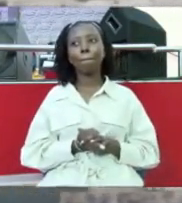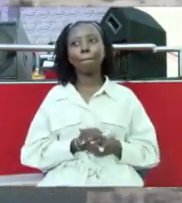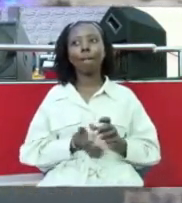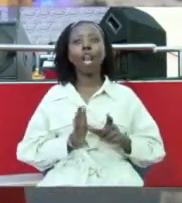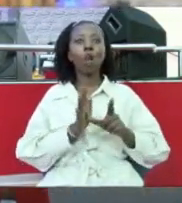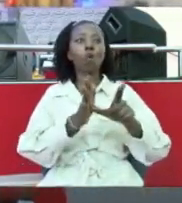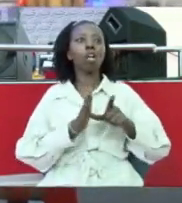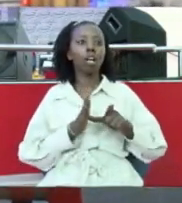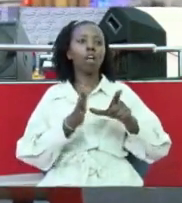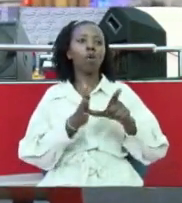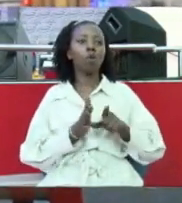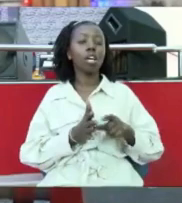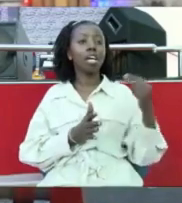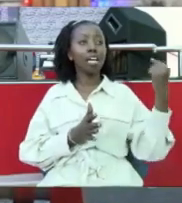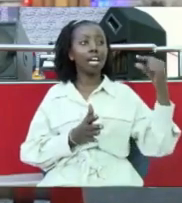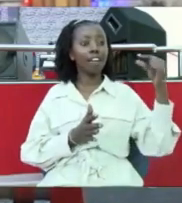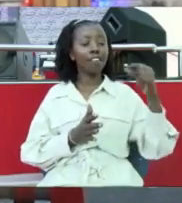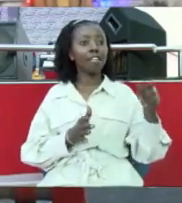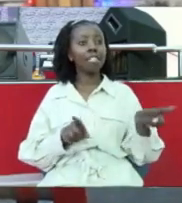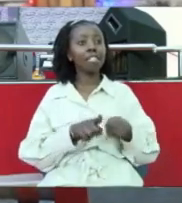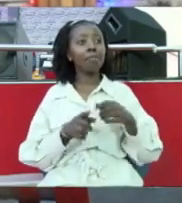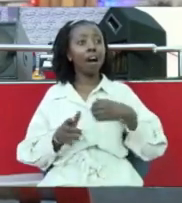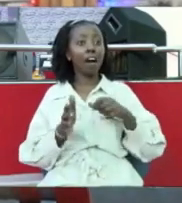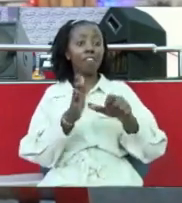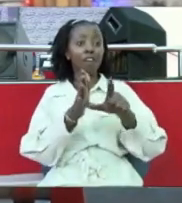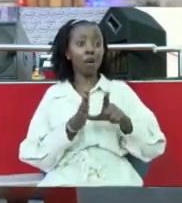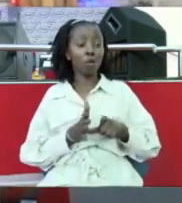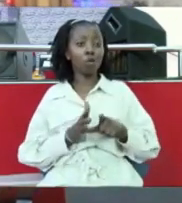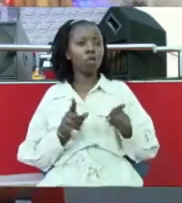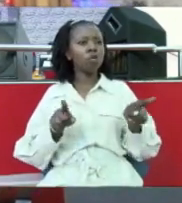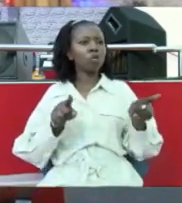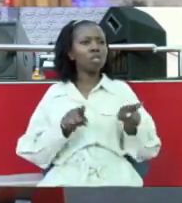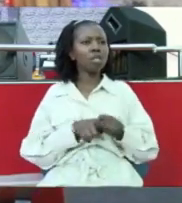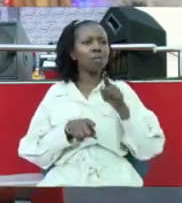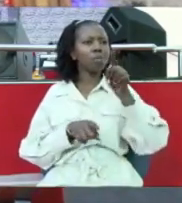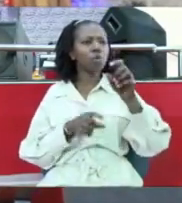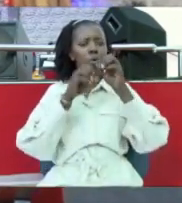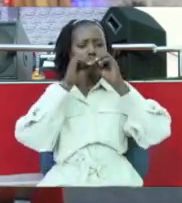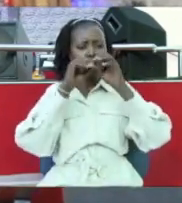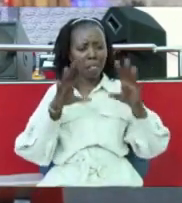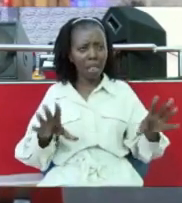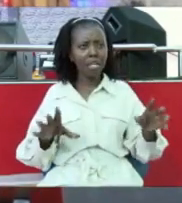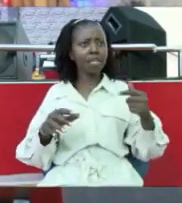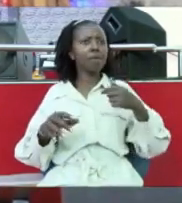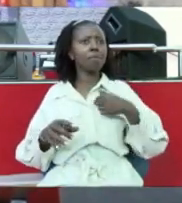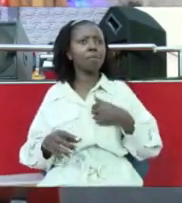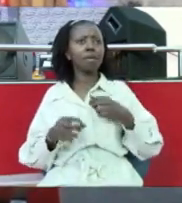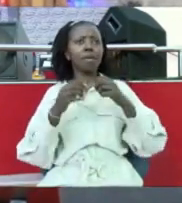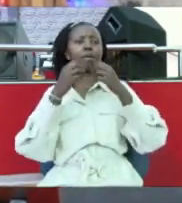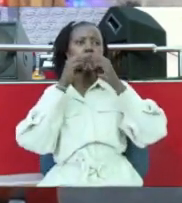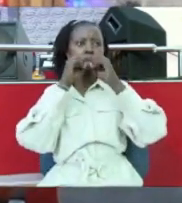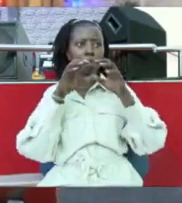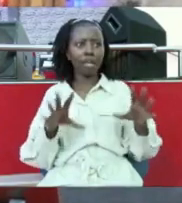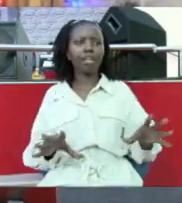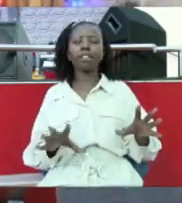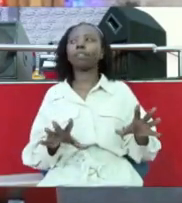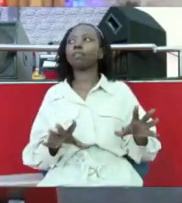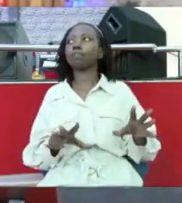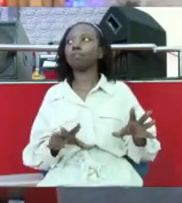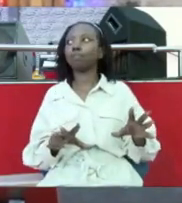I have been prospered. Mimi nimenawirishwa. You have been prospered. Wewe